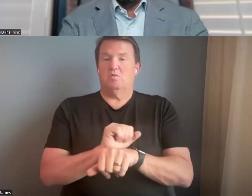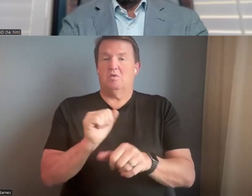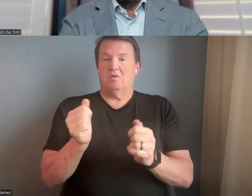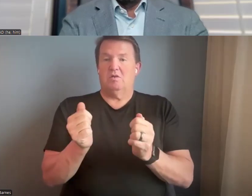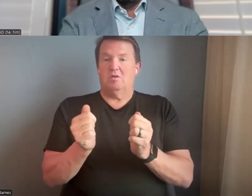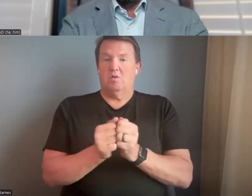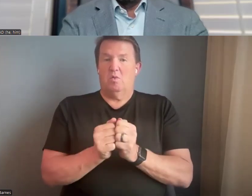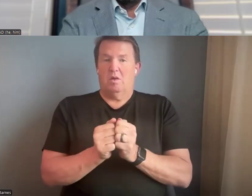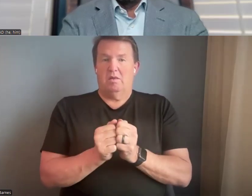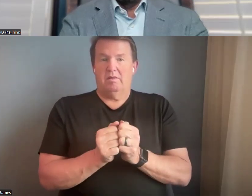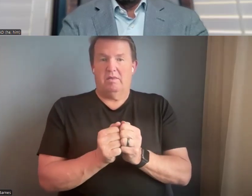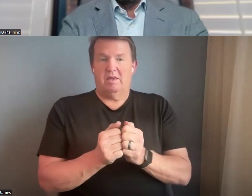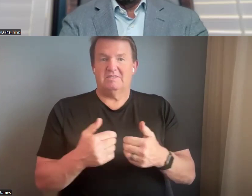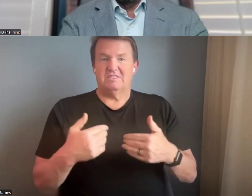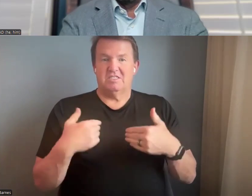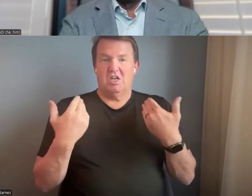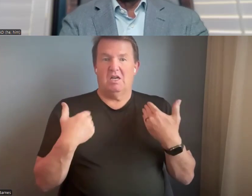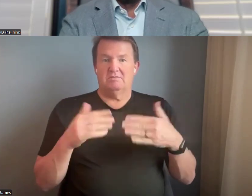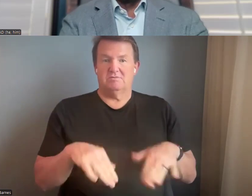as a young child and